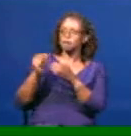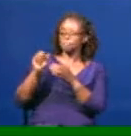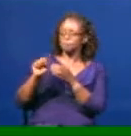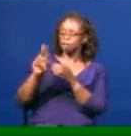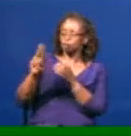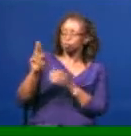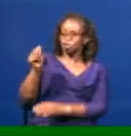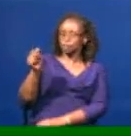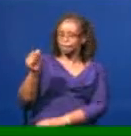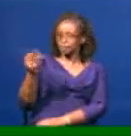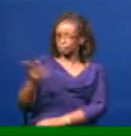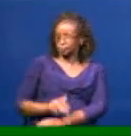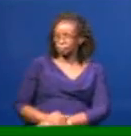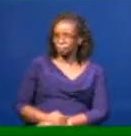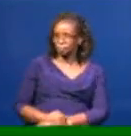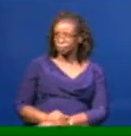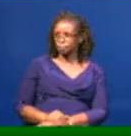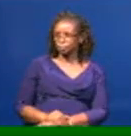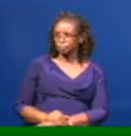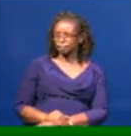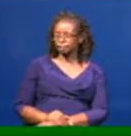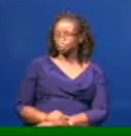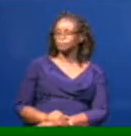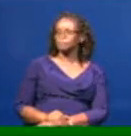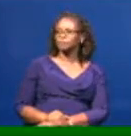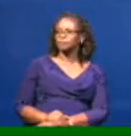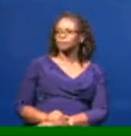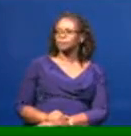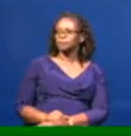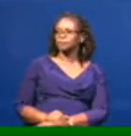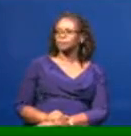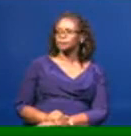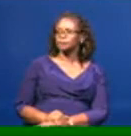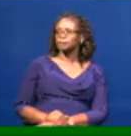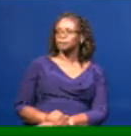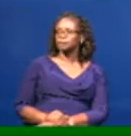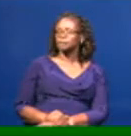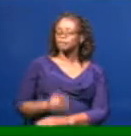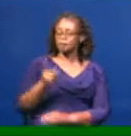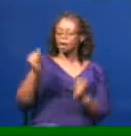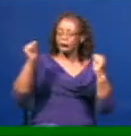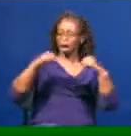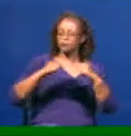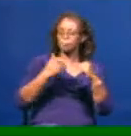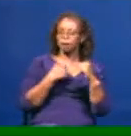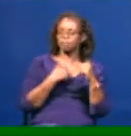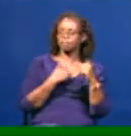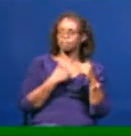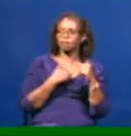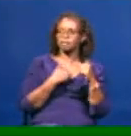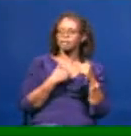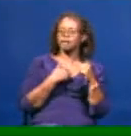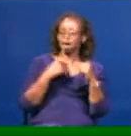shillings, surely. And then there is an agreement. There is a clause in this